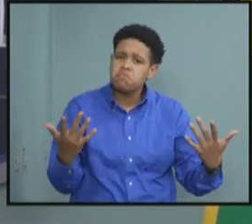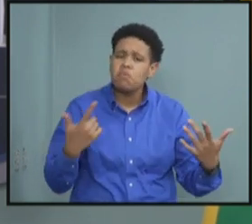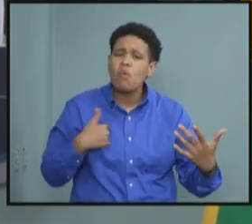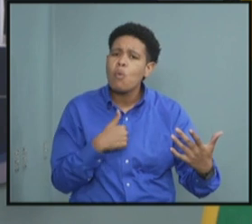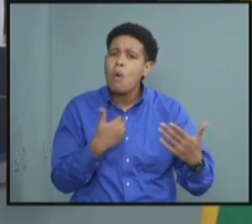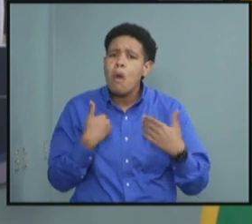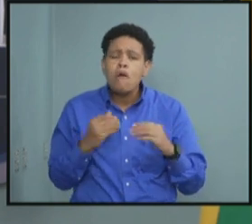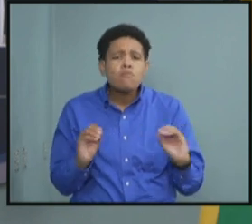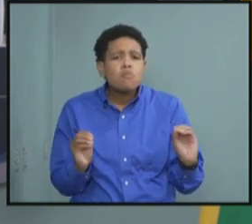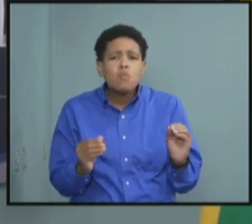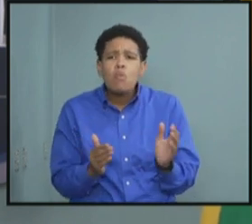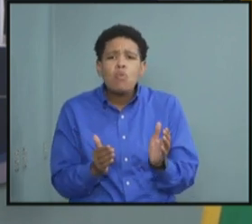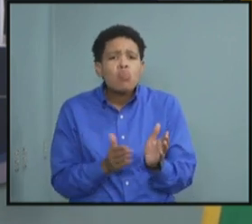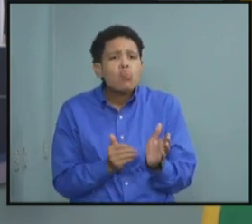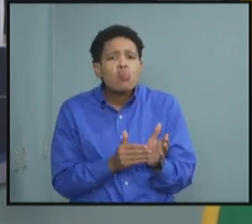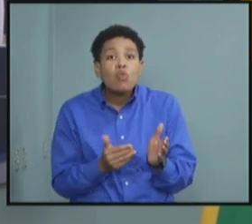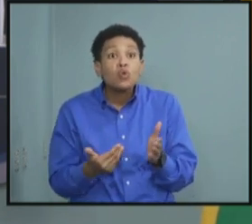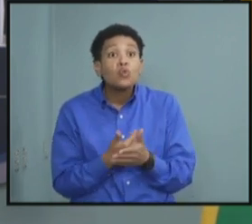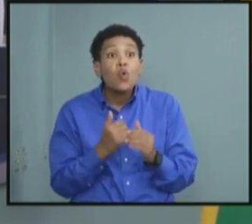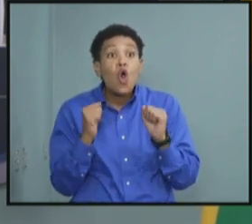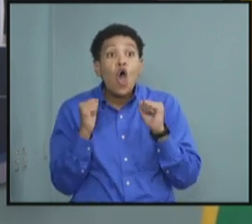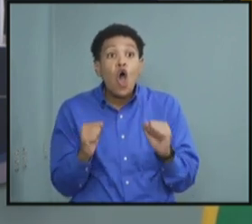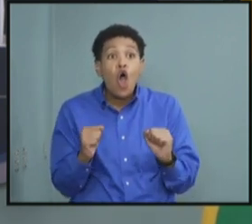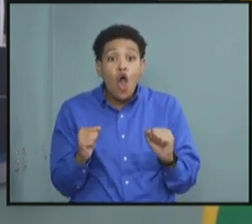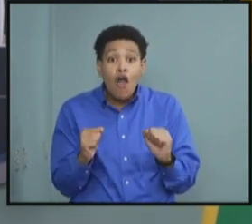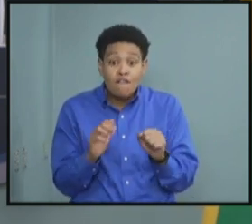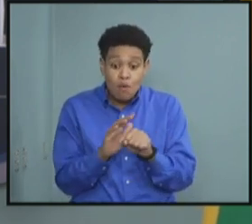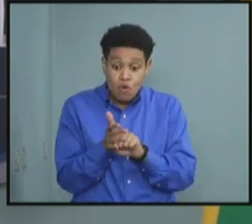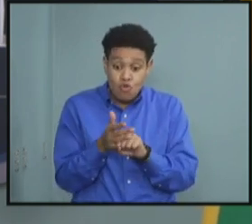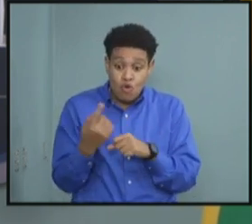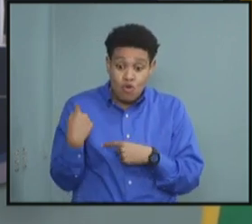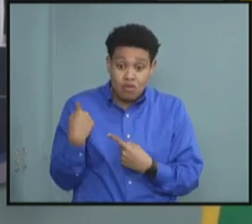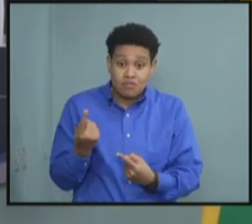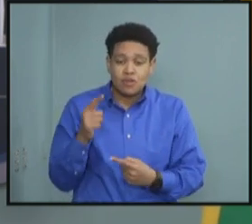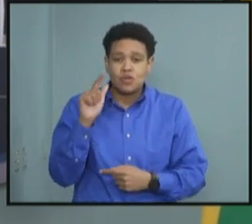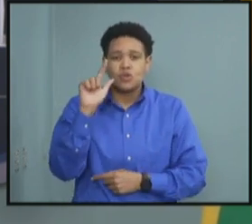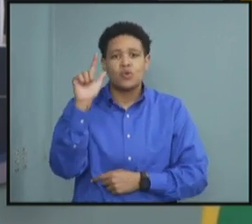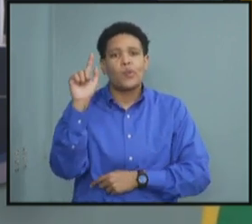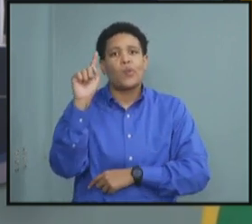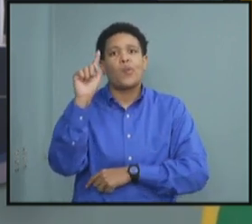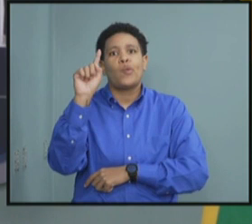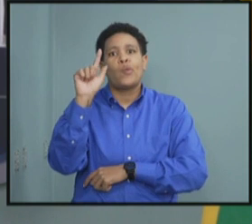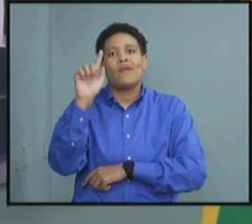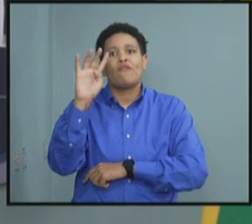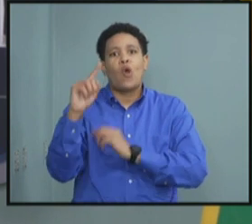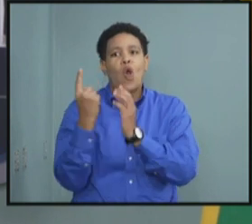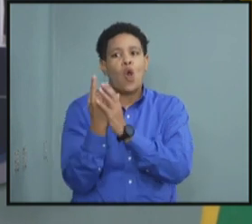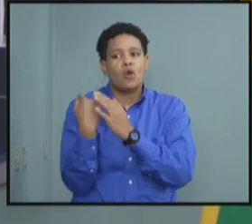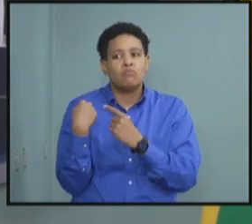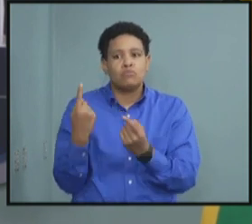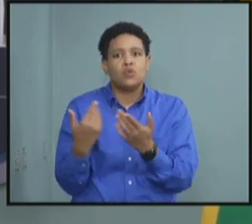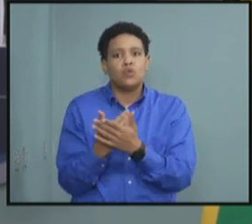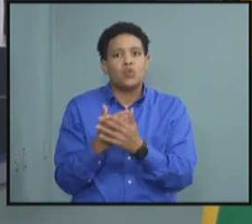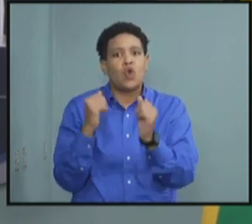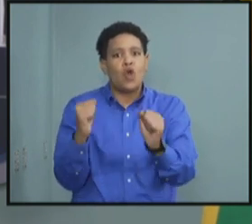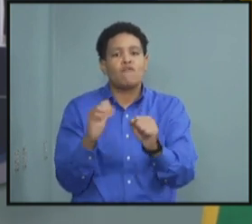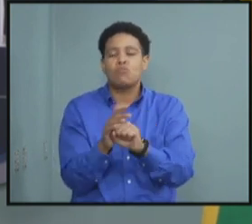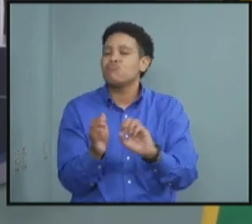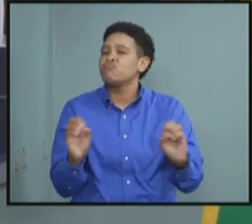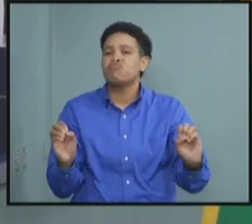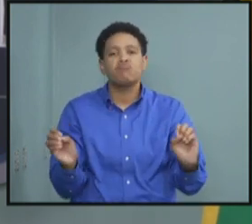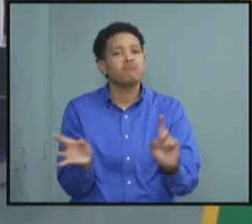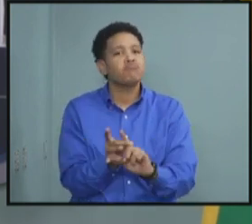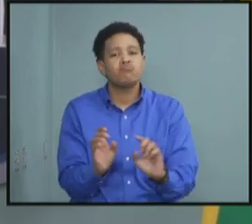had no new confirmed case in the last 24 hours. And I'm also happy